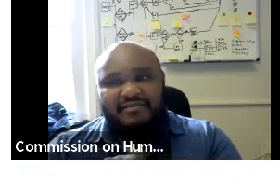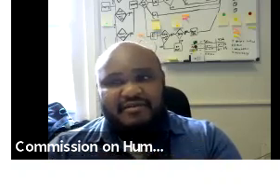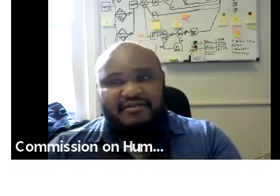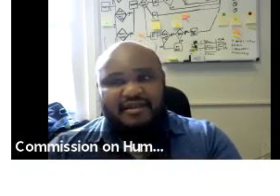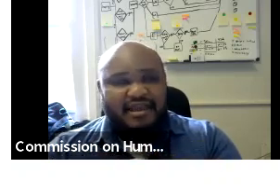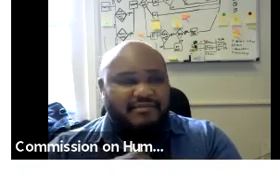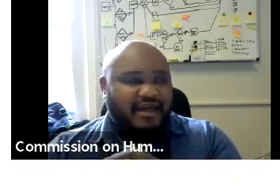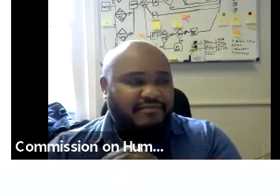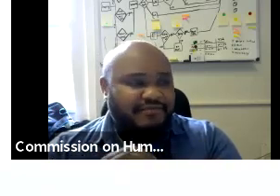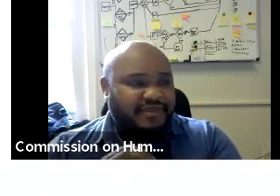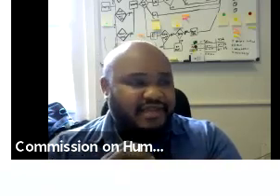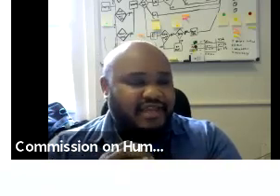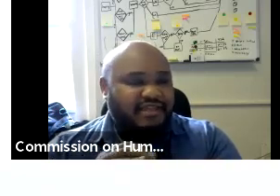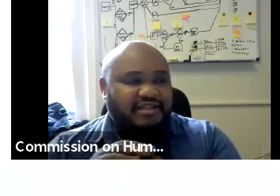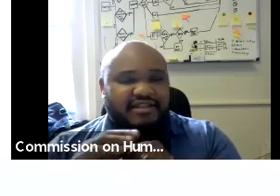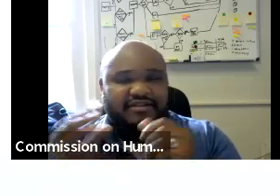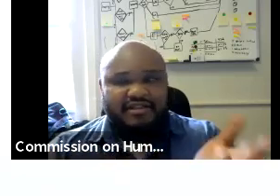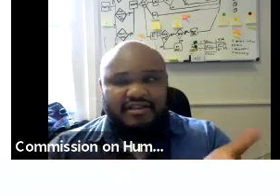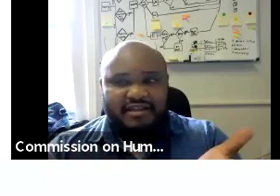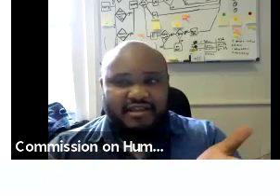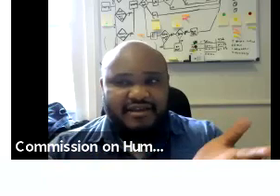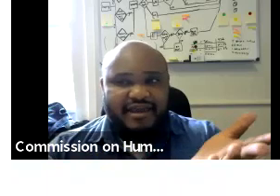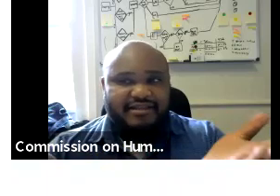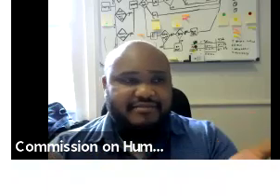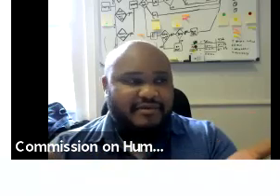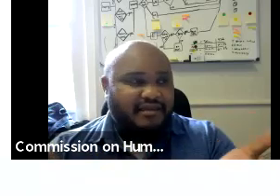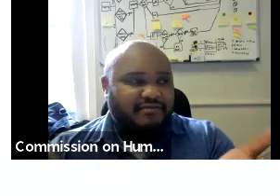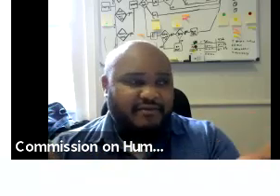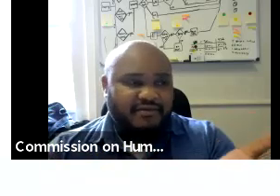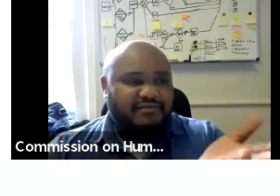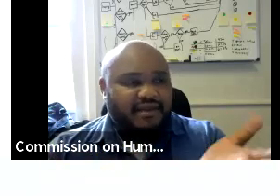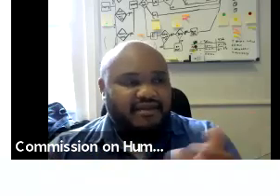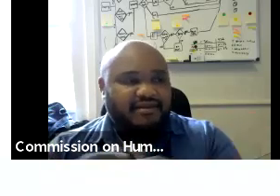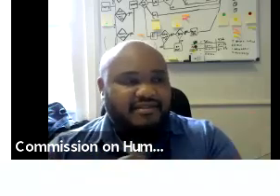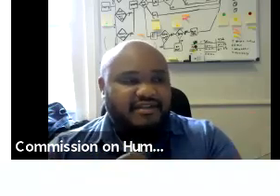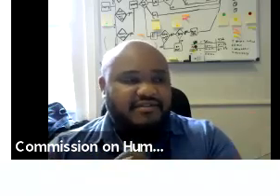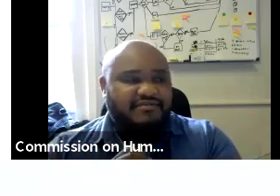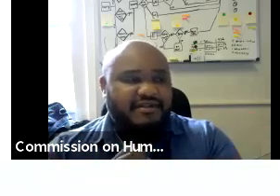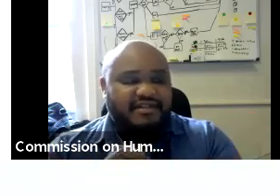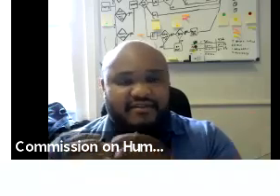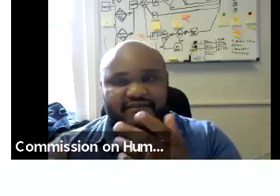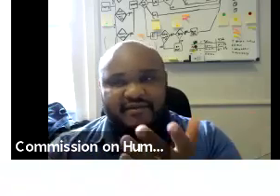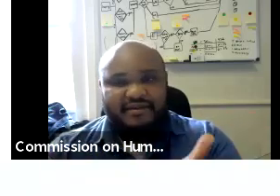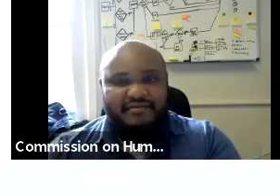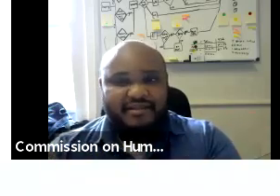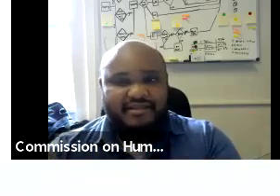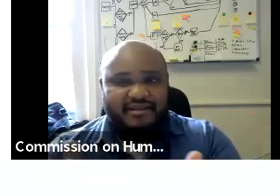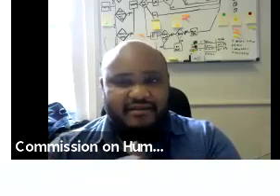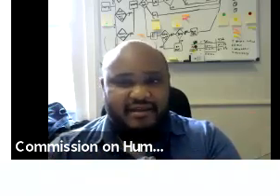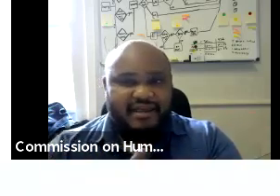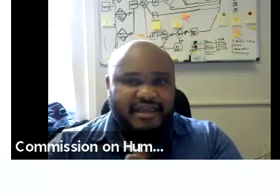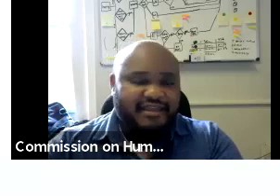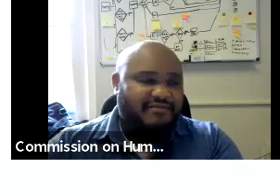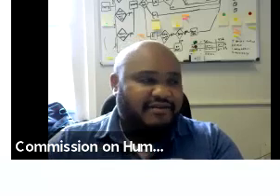male at birth, AMAB, and then gender identity as woman or man, gender expression, feminine,